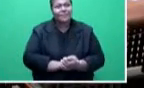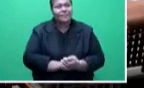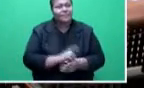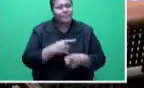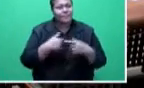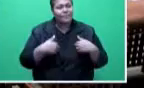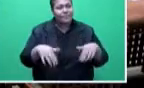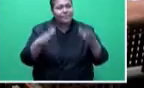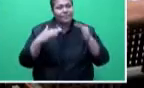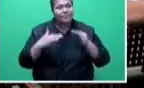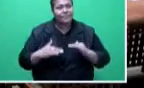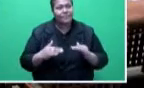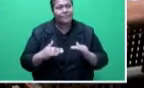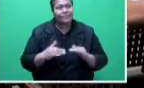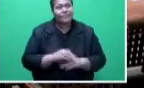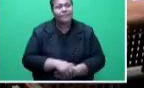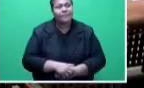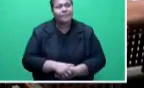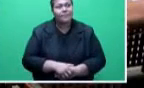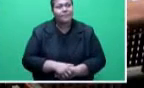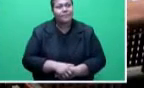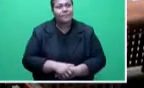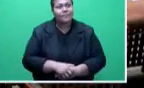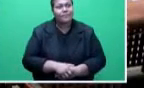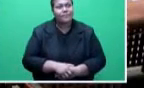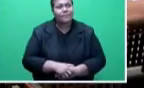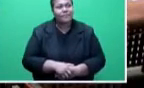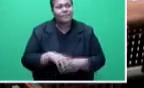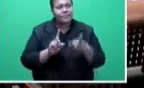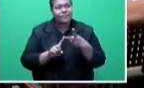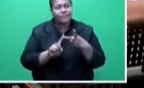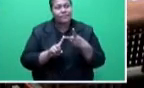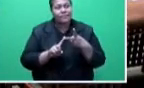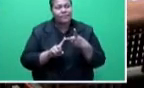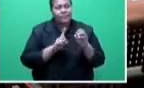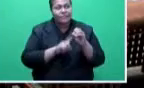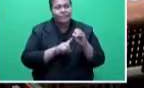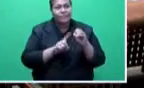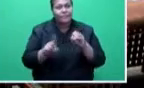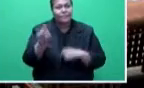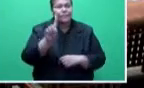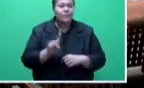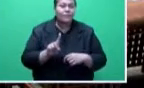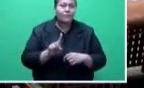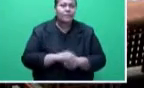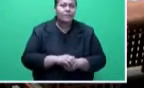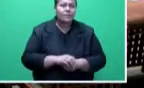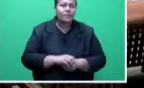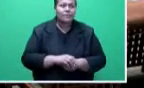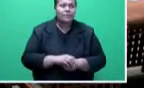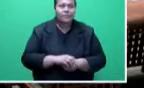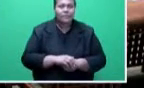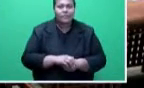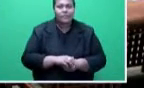We move on to the second oral question for today, and I call on the